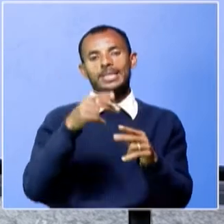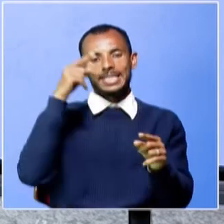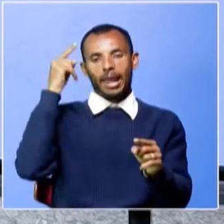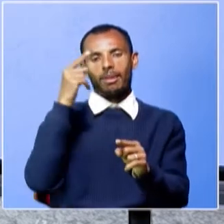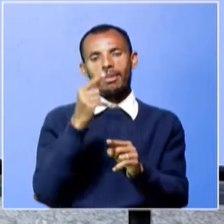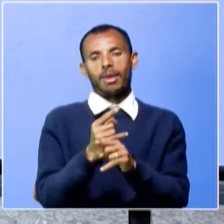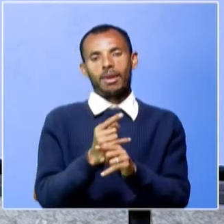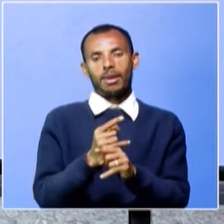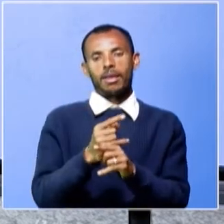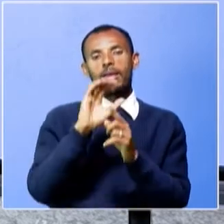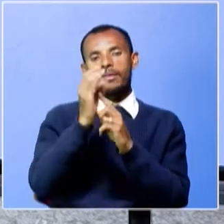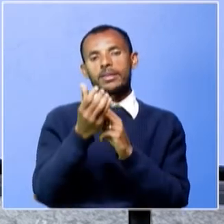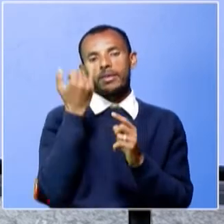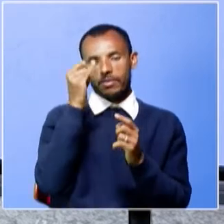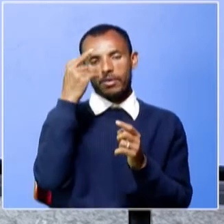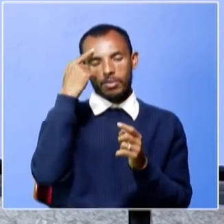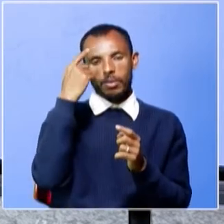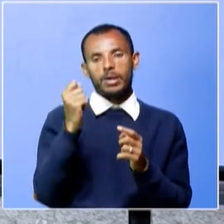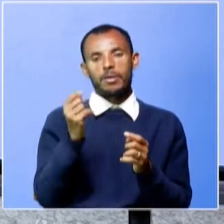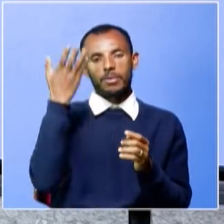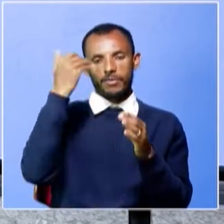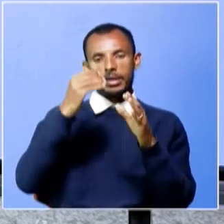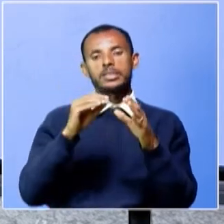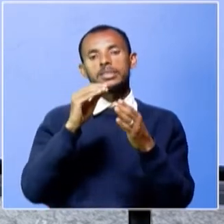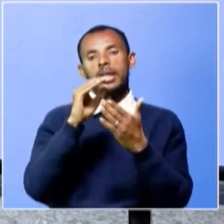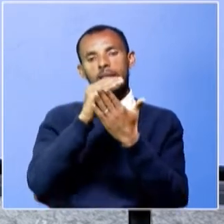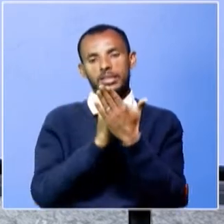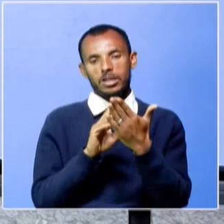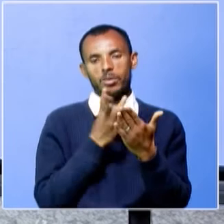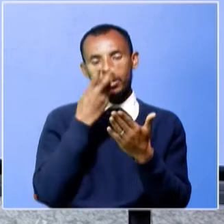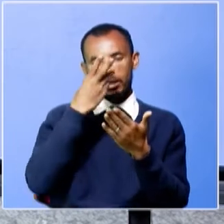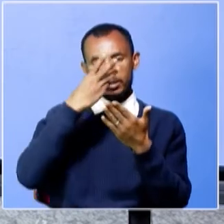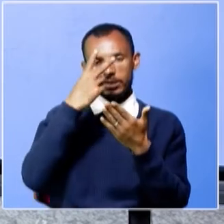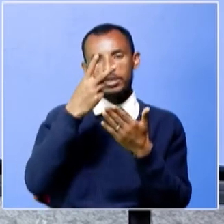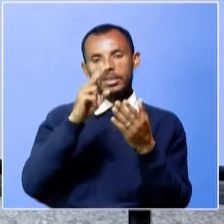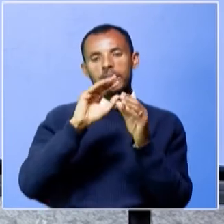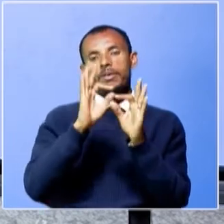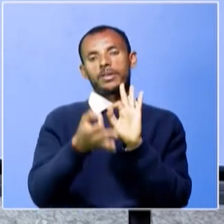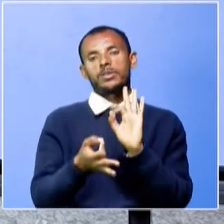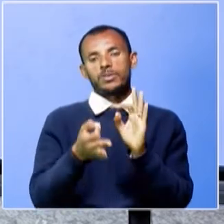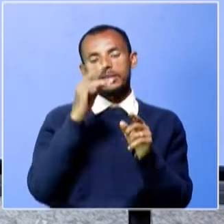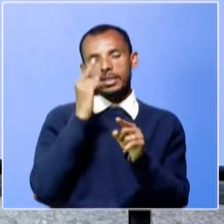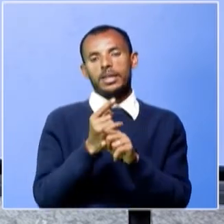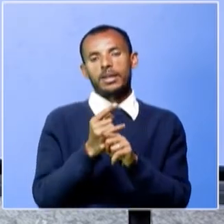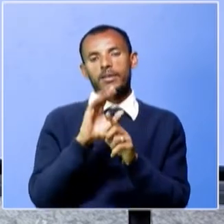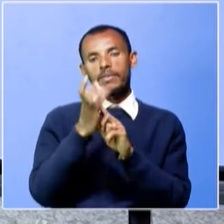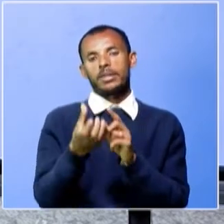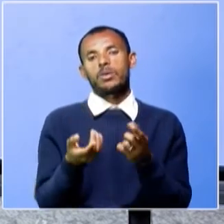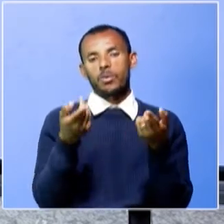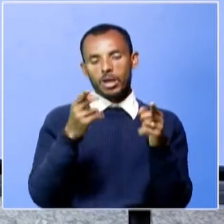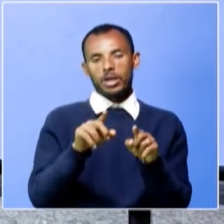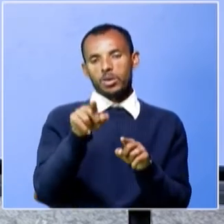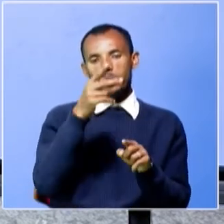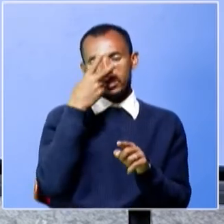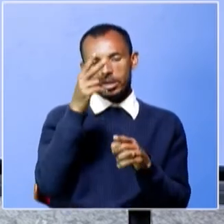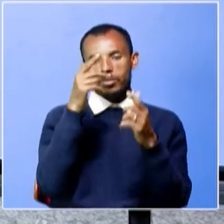certain events. If you remember in our previous lesson, we have seen the definition of certain event. Okay, so whenever you